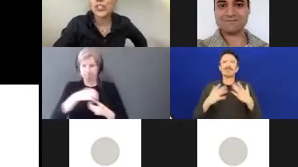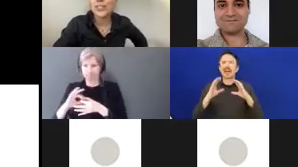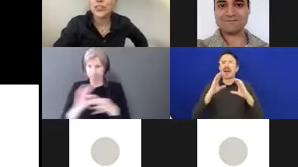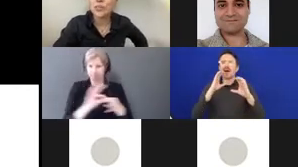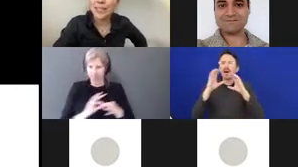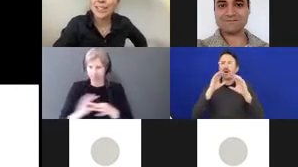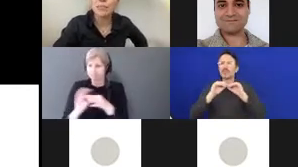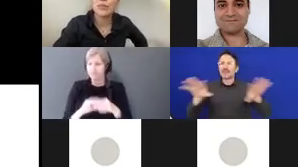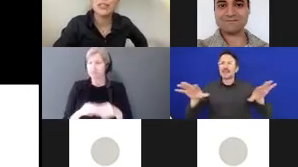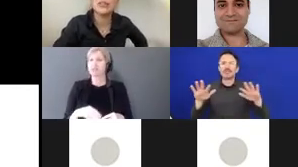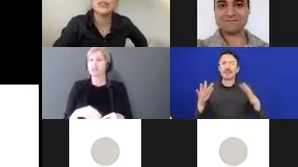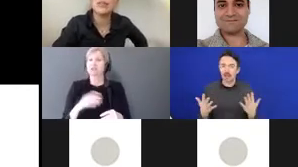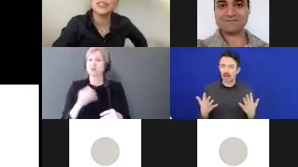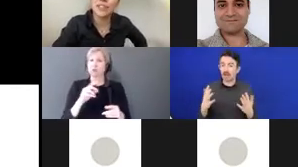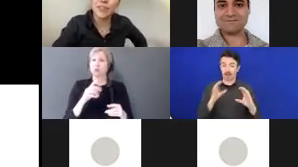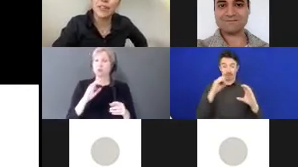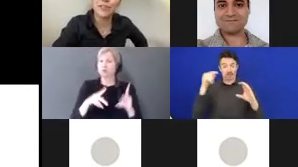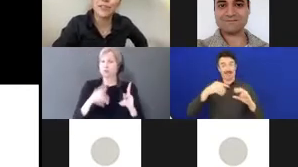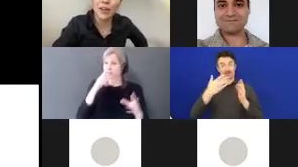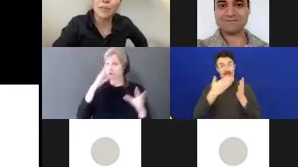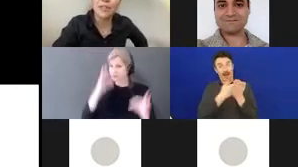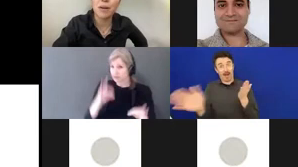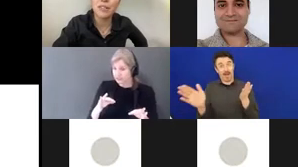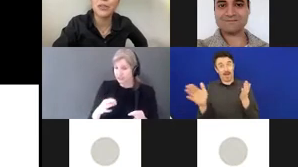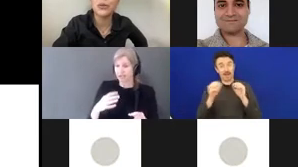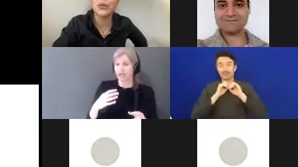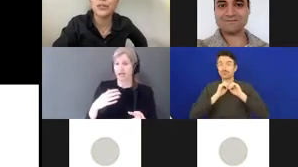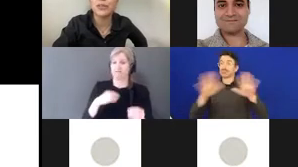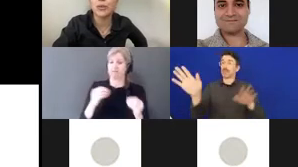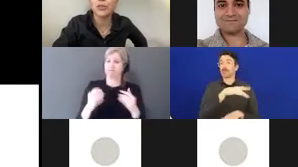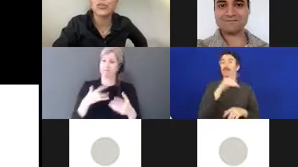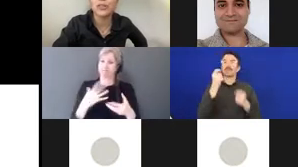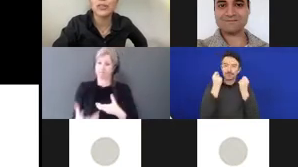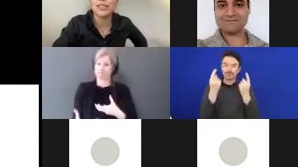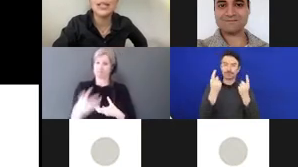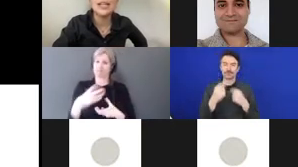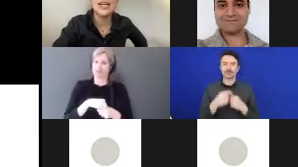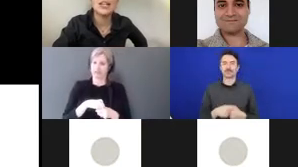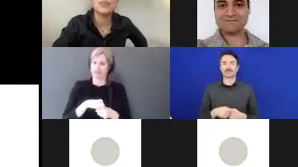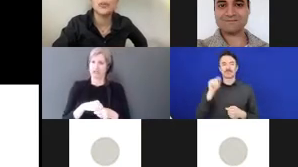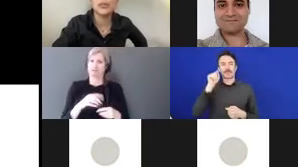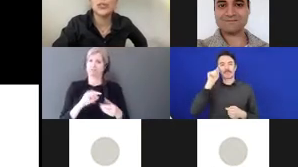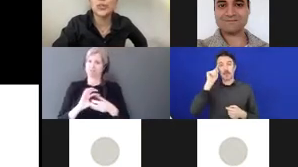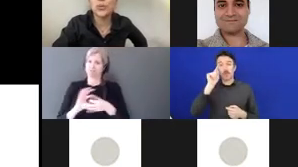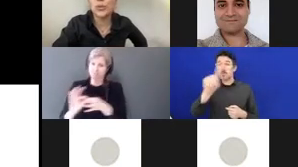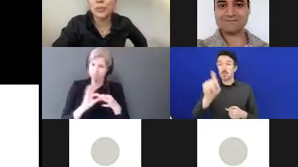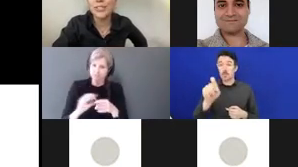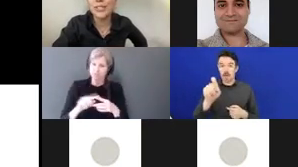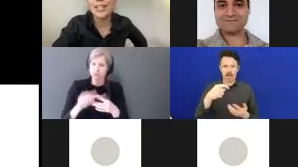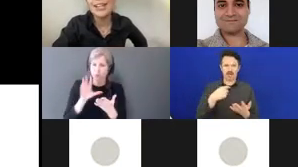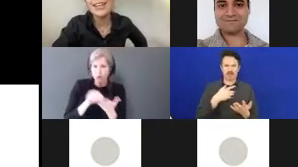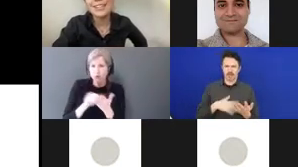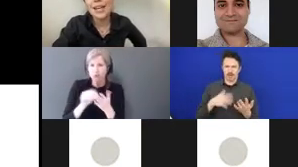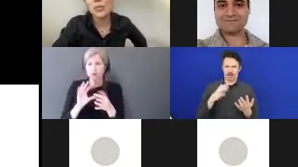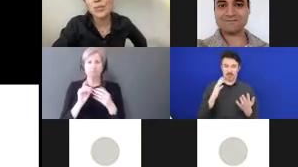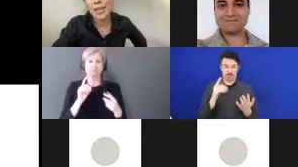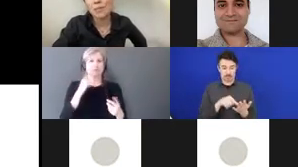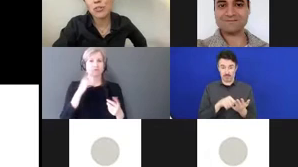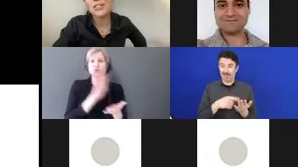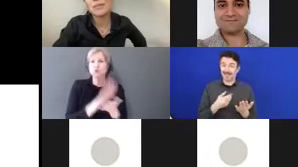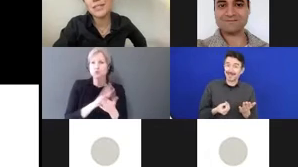ensure decision-making, the most inclusive learning environments possible and cohesive approach to learning and to belonging to school community. And that